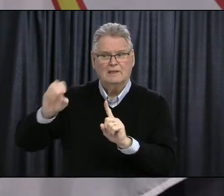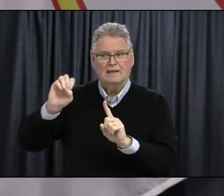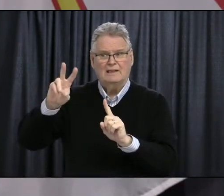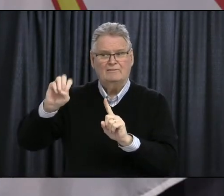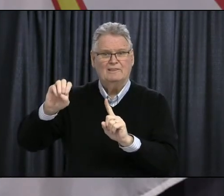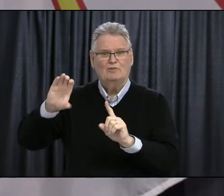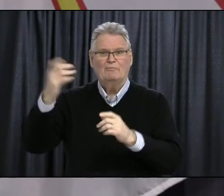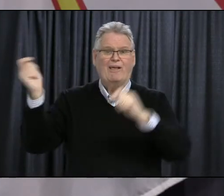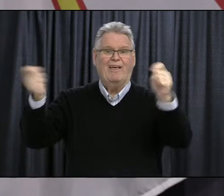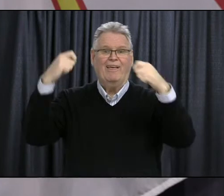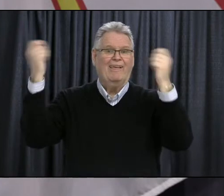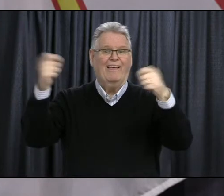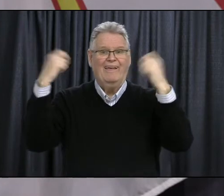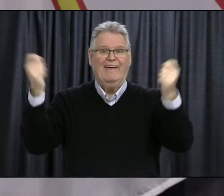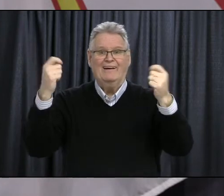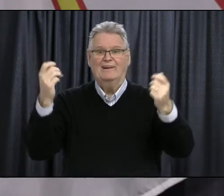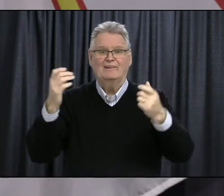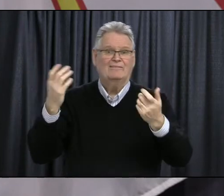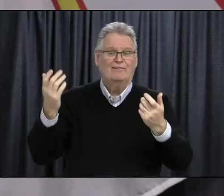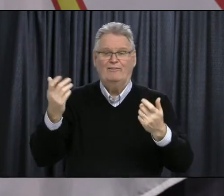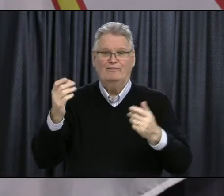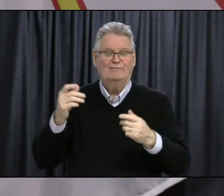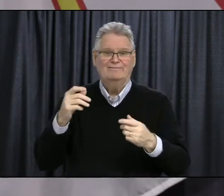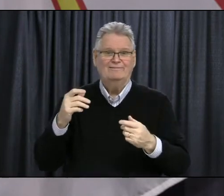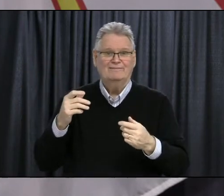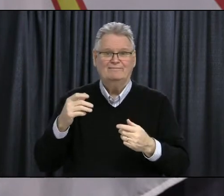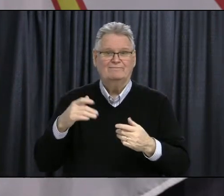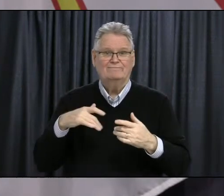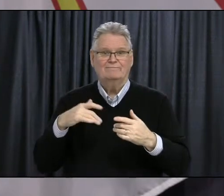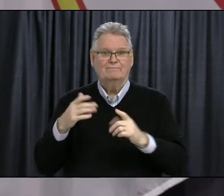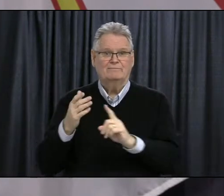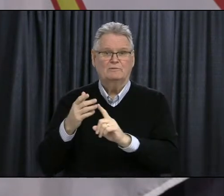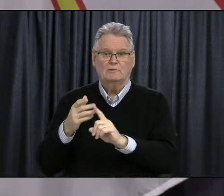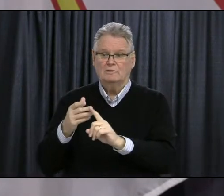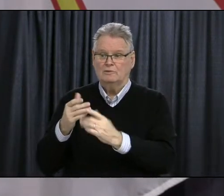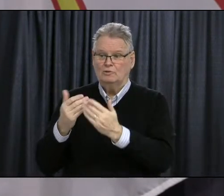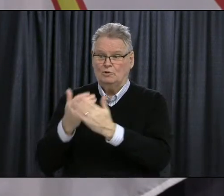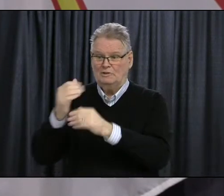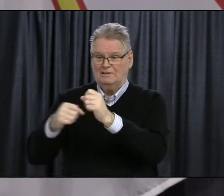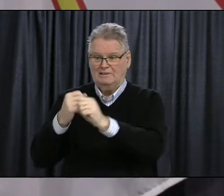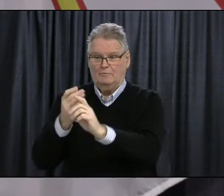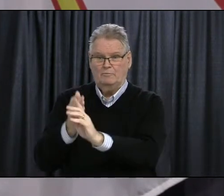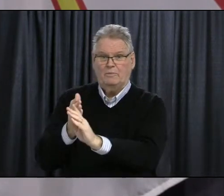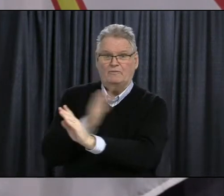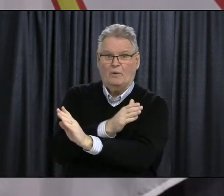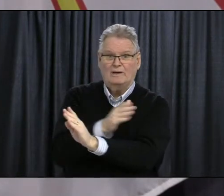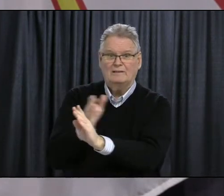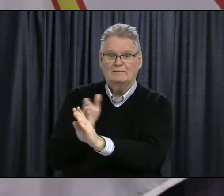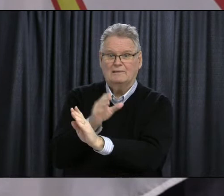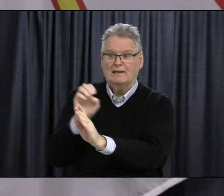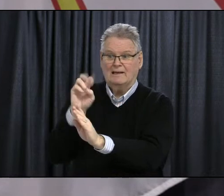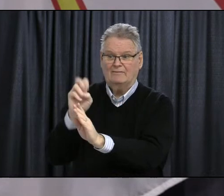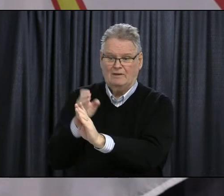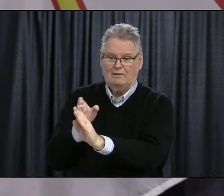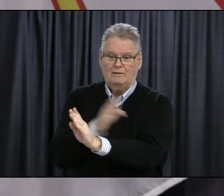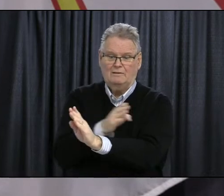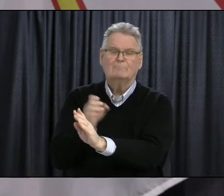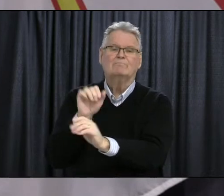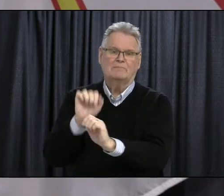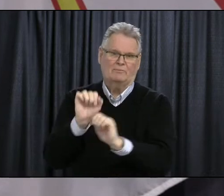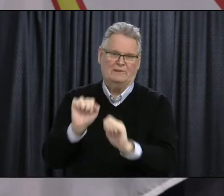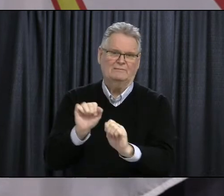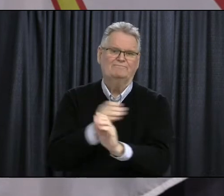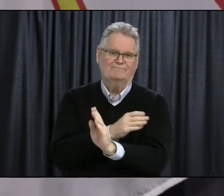Year's Eve for source tracing, and so that's approximately 2 weeks prior to